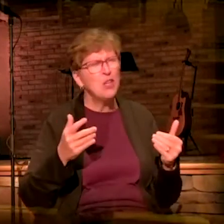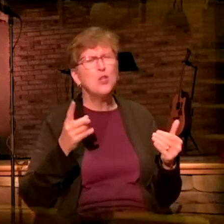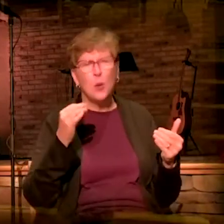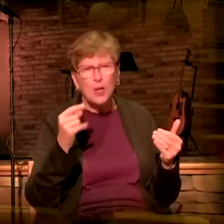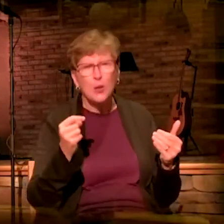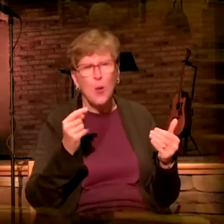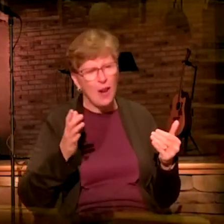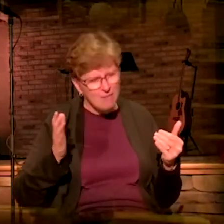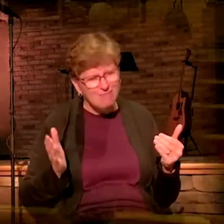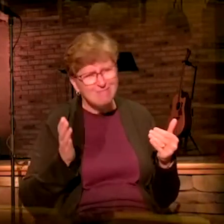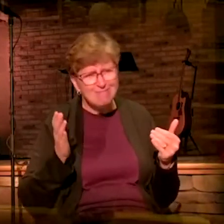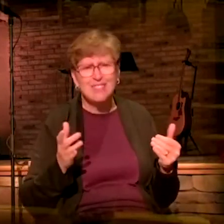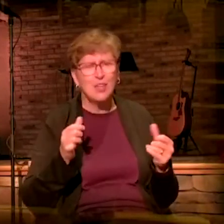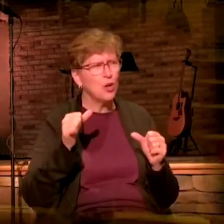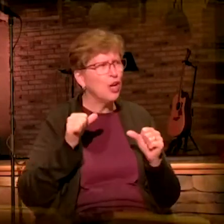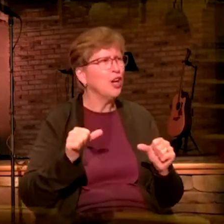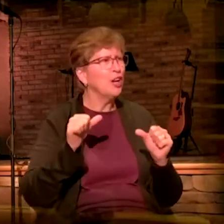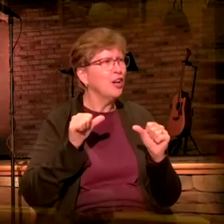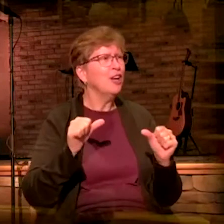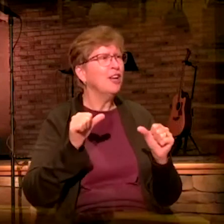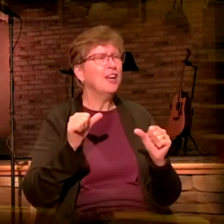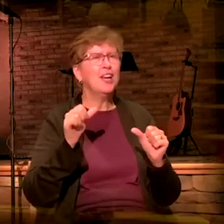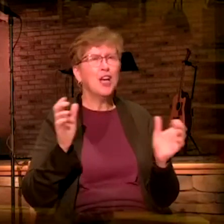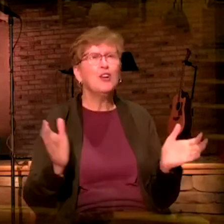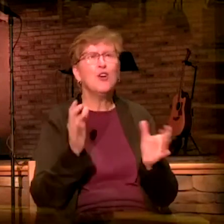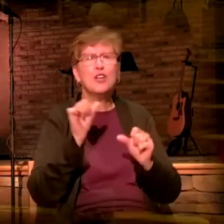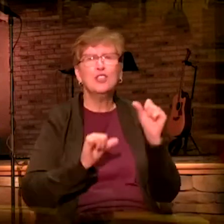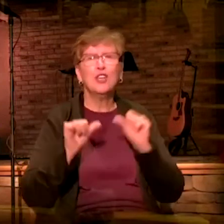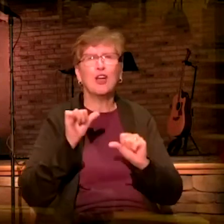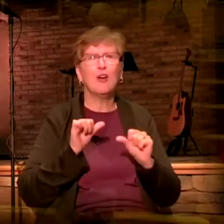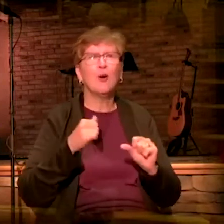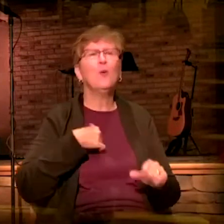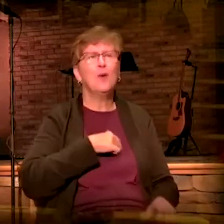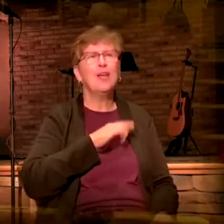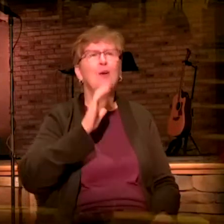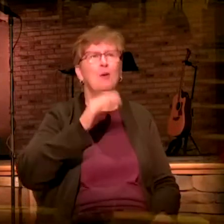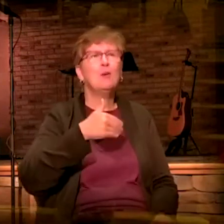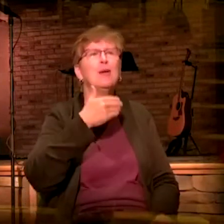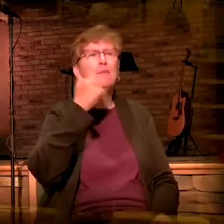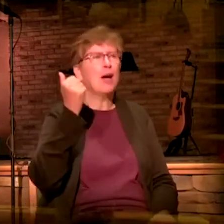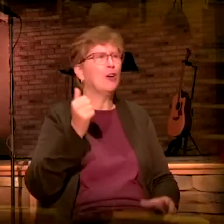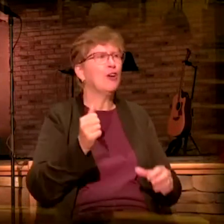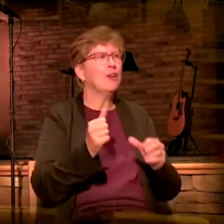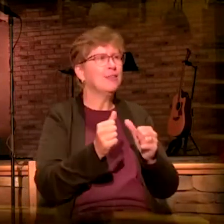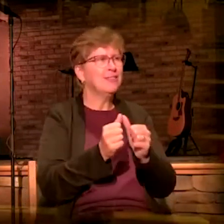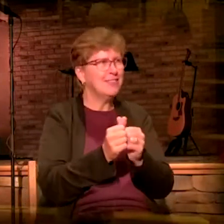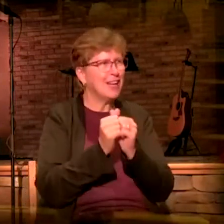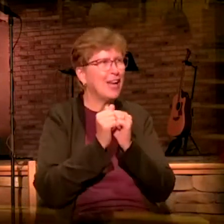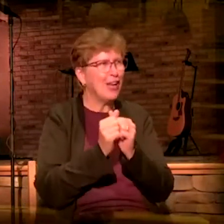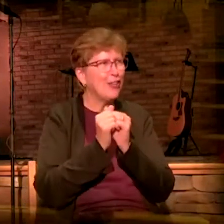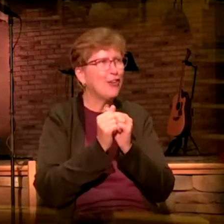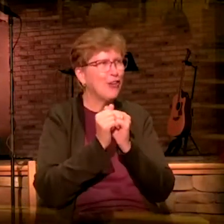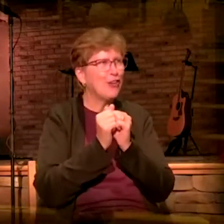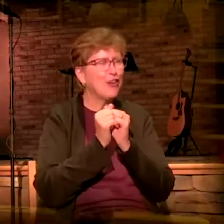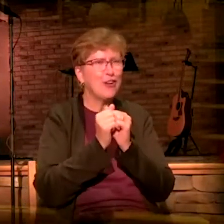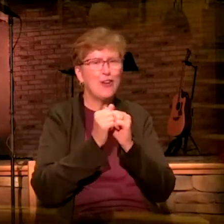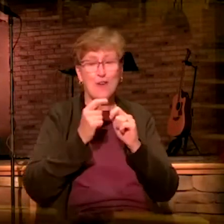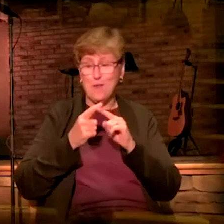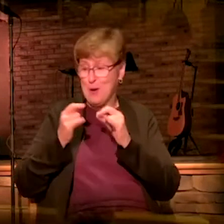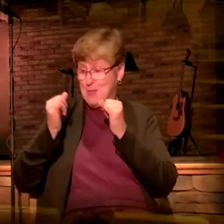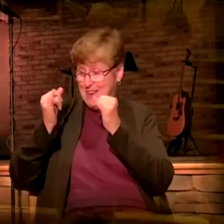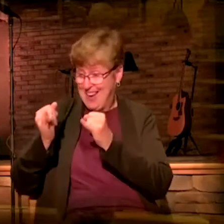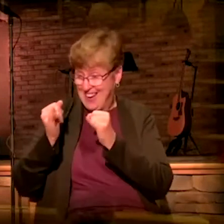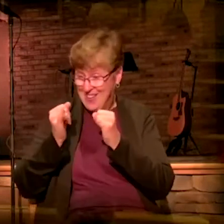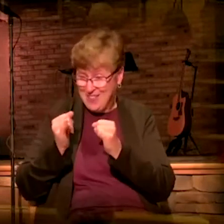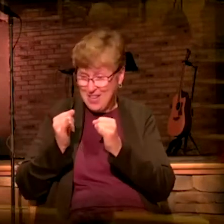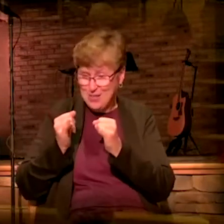of the year, I believe we will be better together. From the individual level,